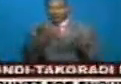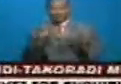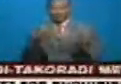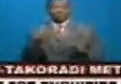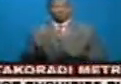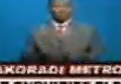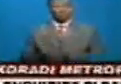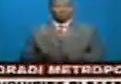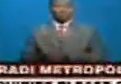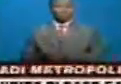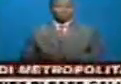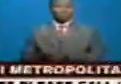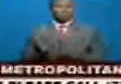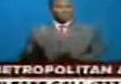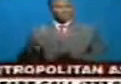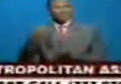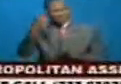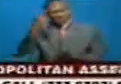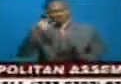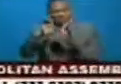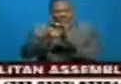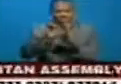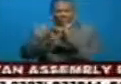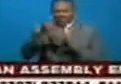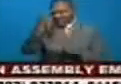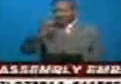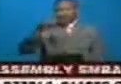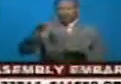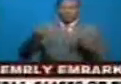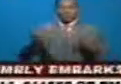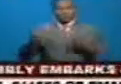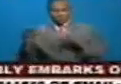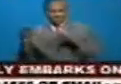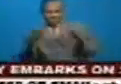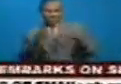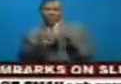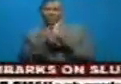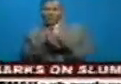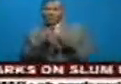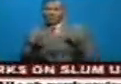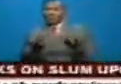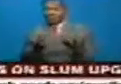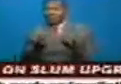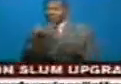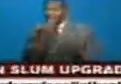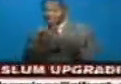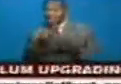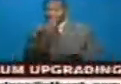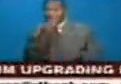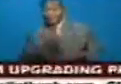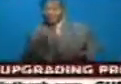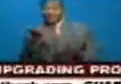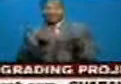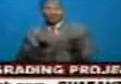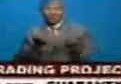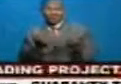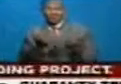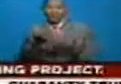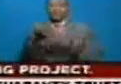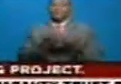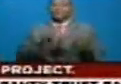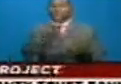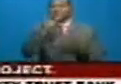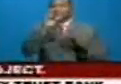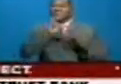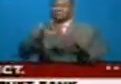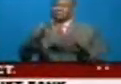I wonder what examples we are setting for the young people of this country. Some of us have no